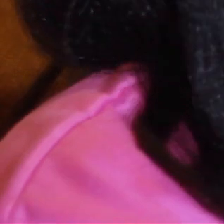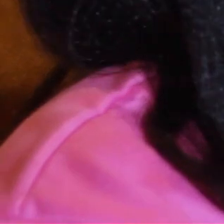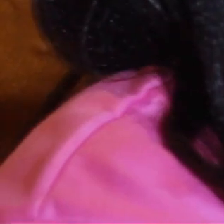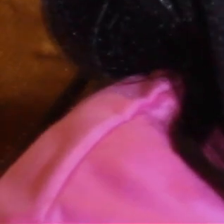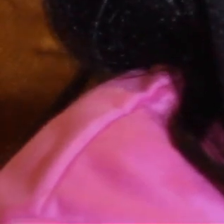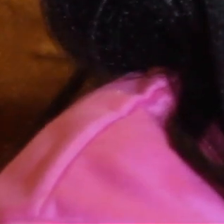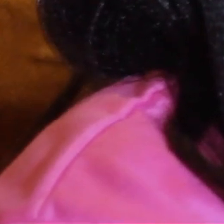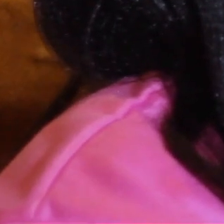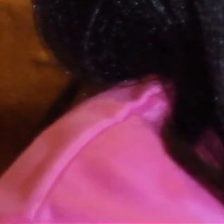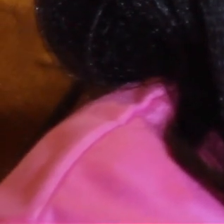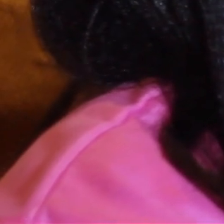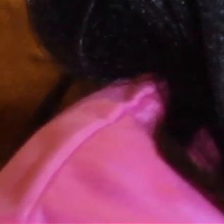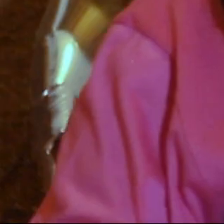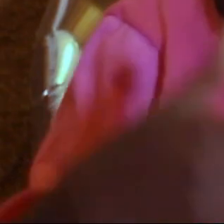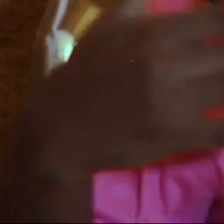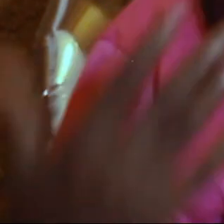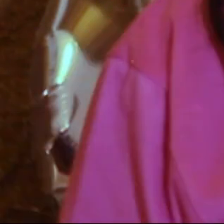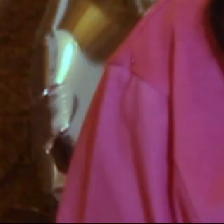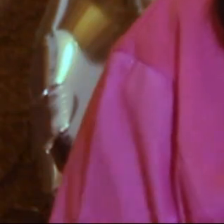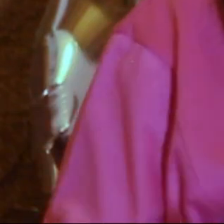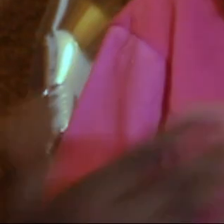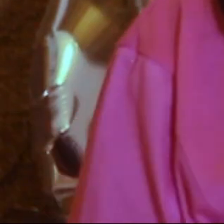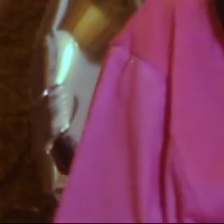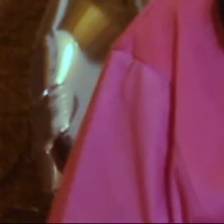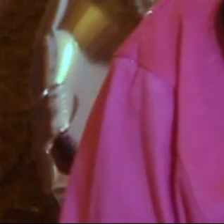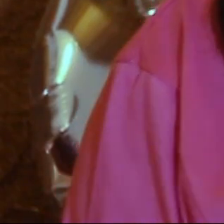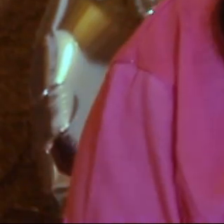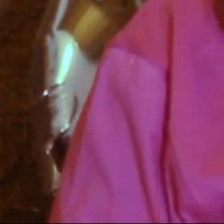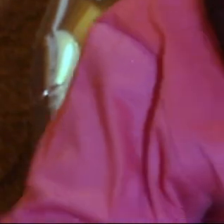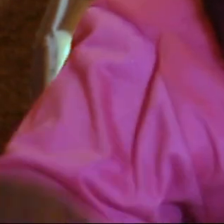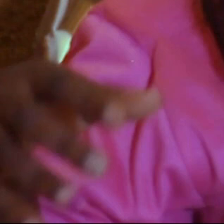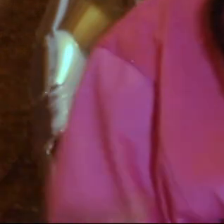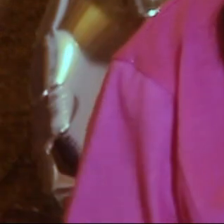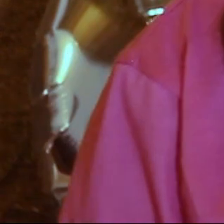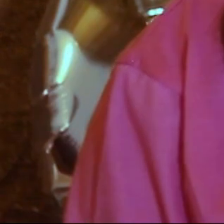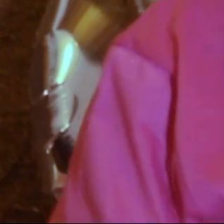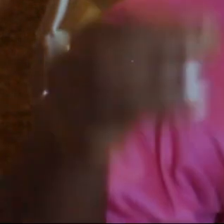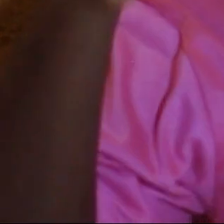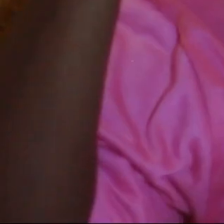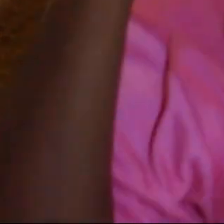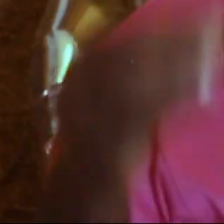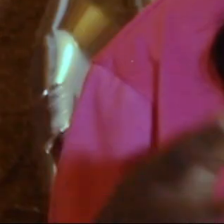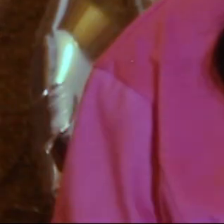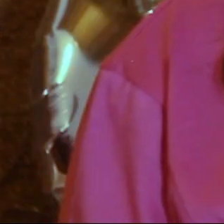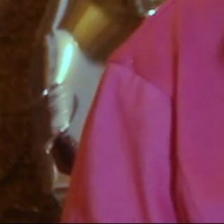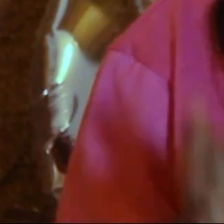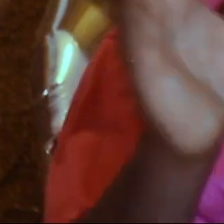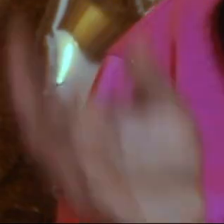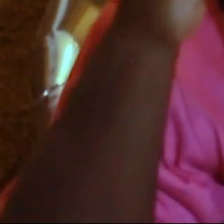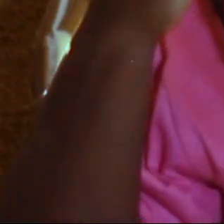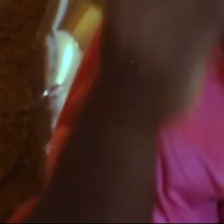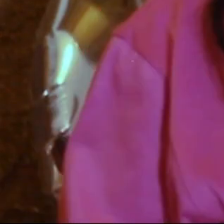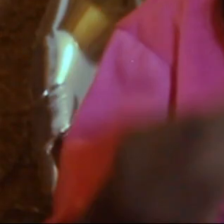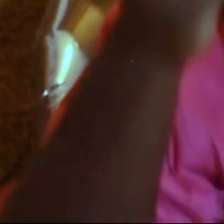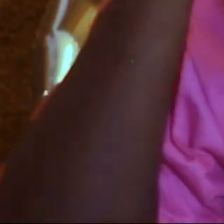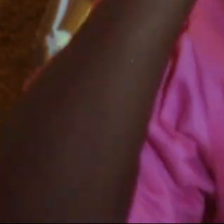because of the excess urine. I have to be wearing diapers every day, and the money that has gone into buying of diapers, my mom will say